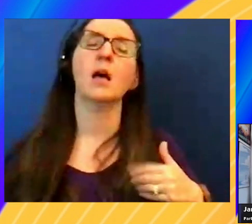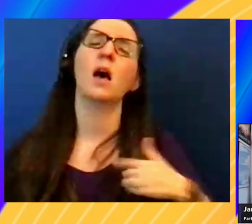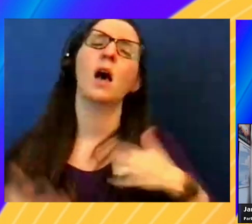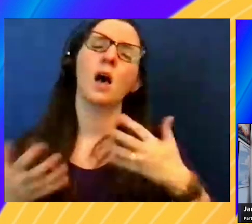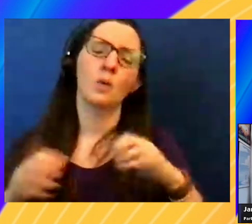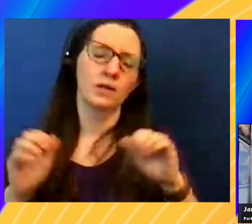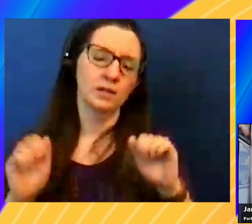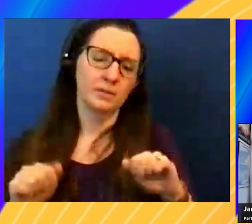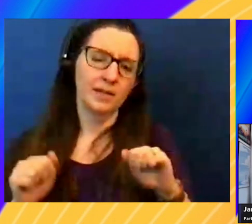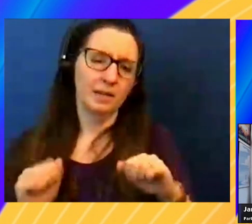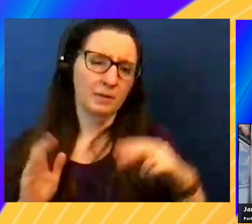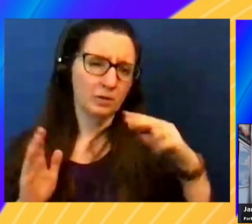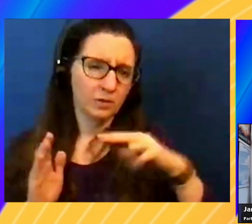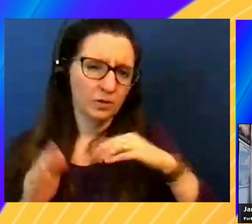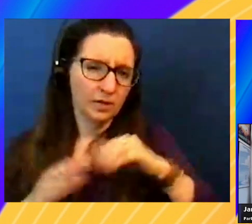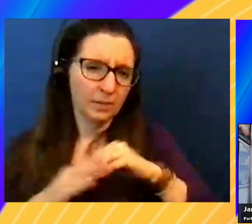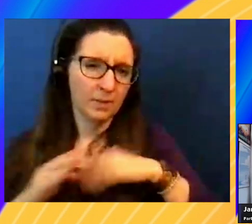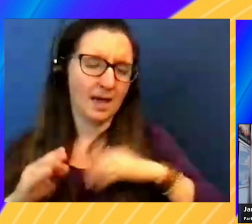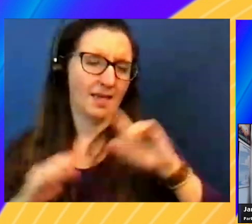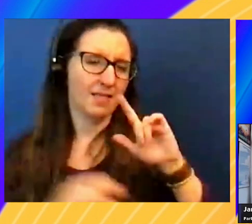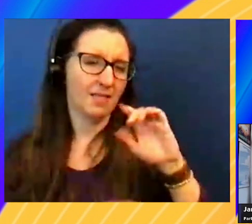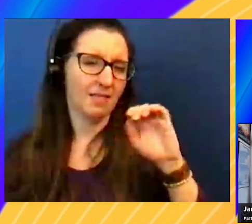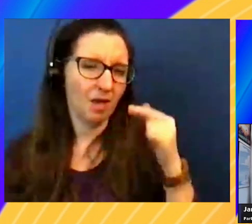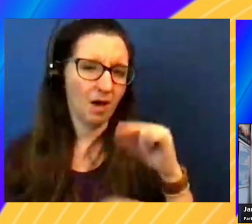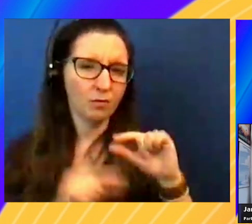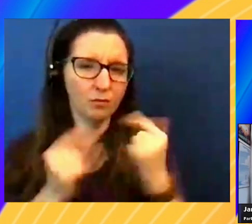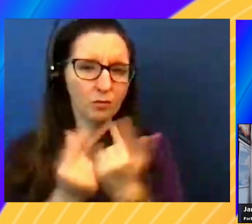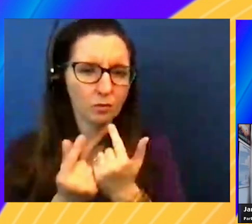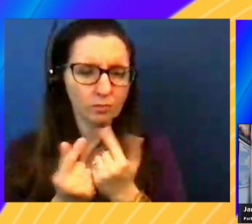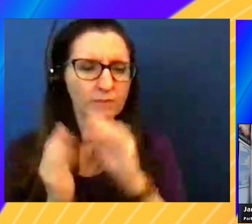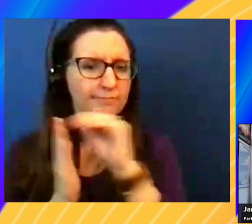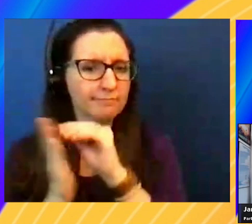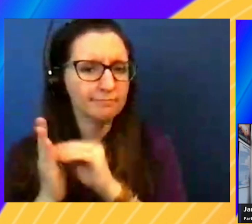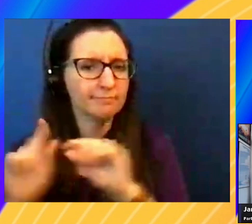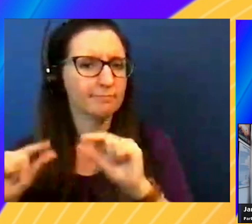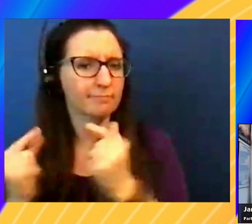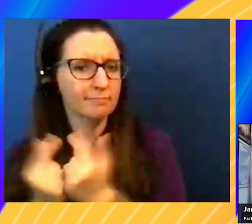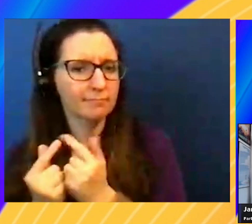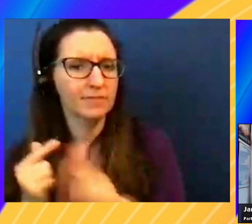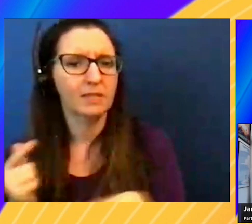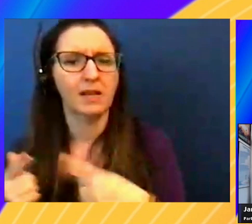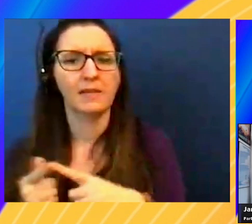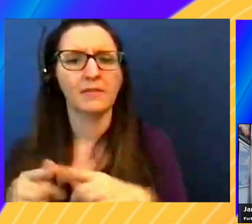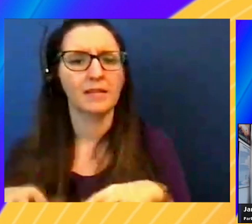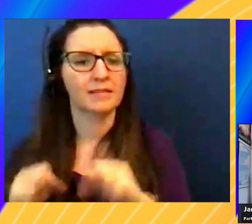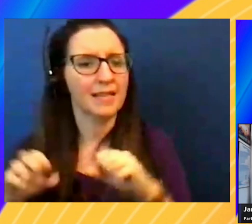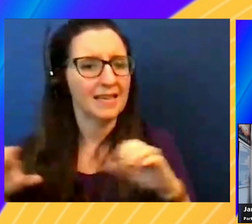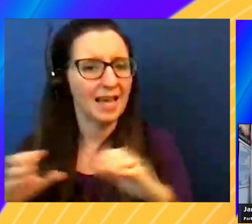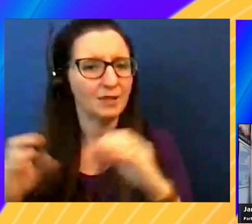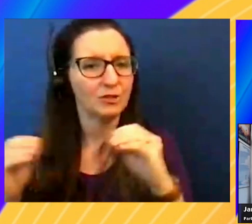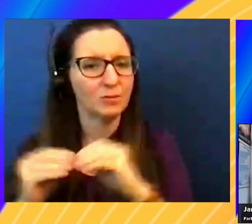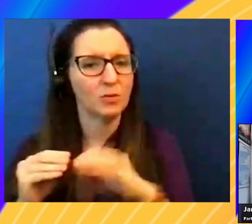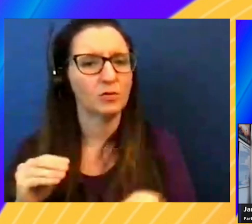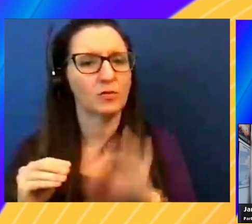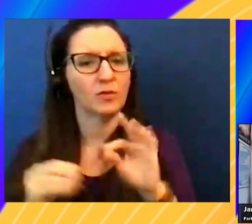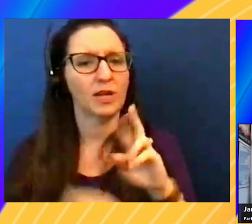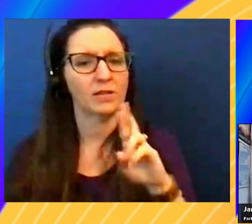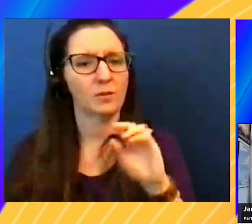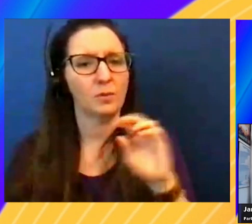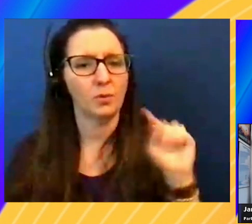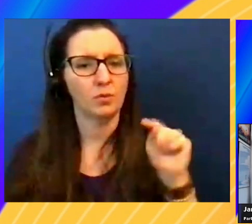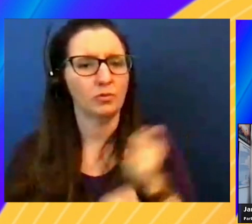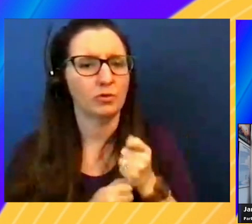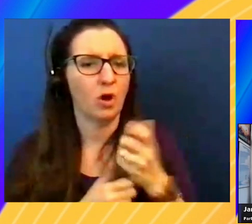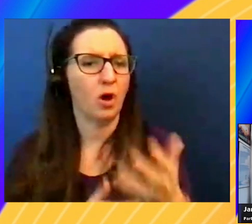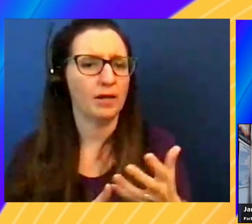log groups and be able to take action and dig further into a root cause. So I'm going to go ahead and